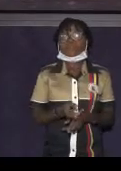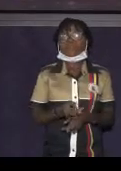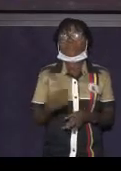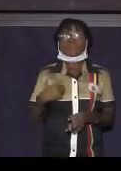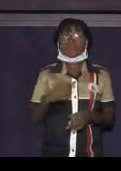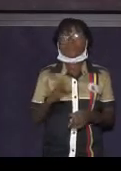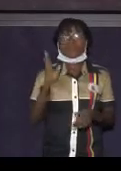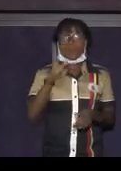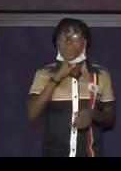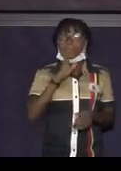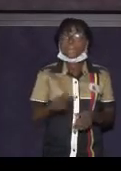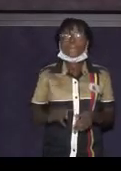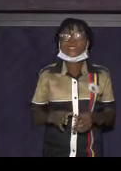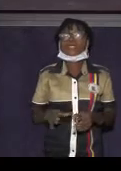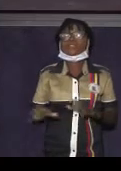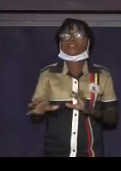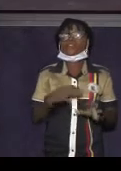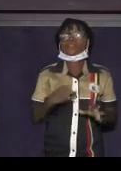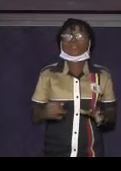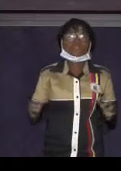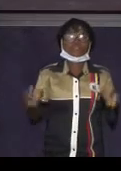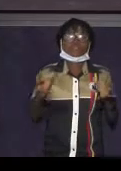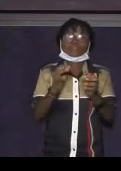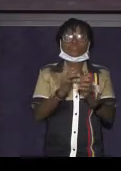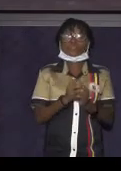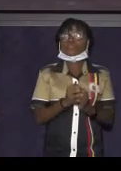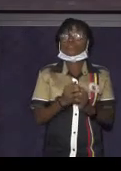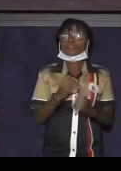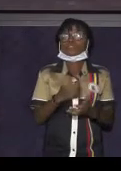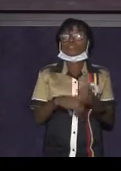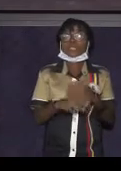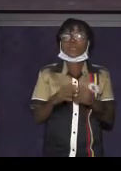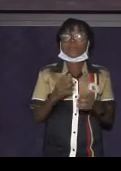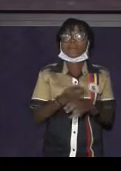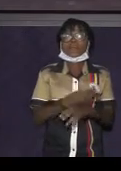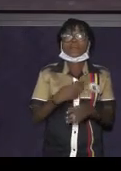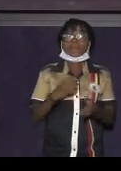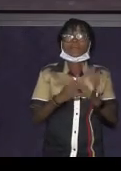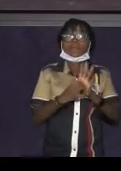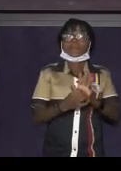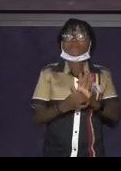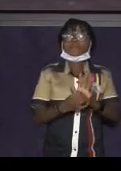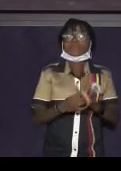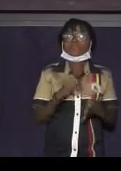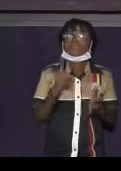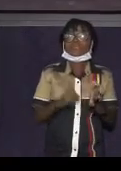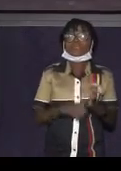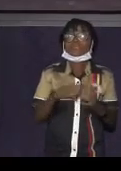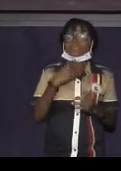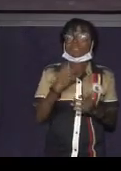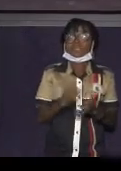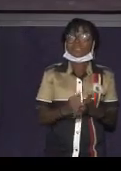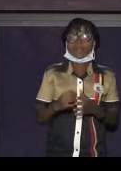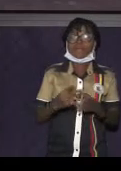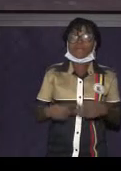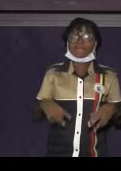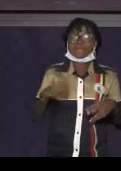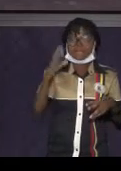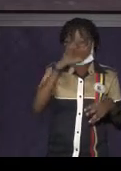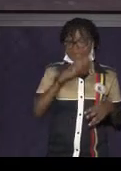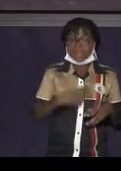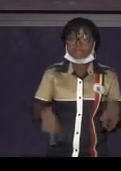will be doing substitution in mathematics. Now look at an example problem. This says find the value